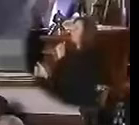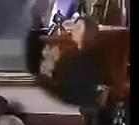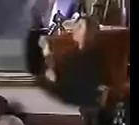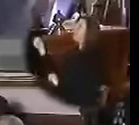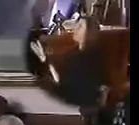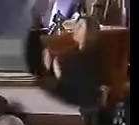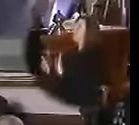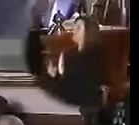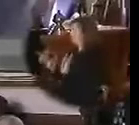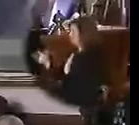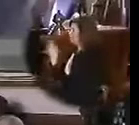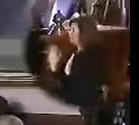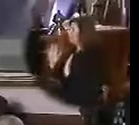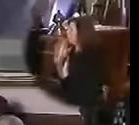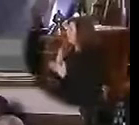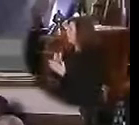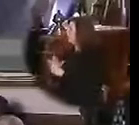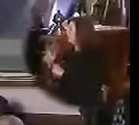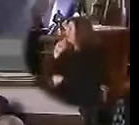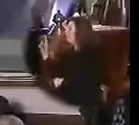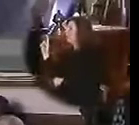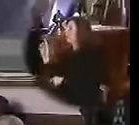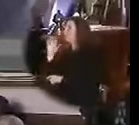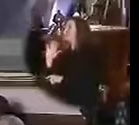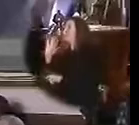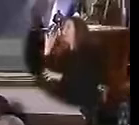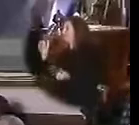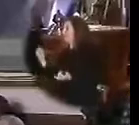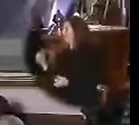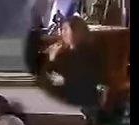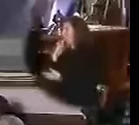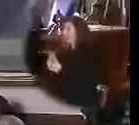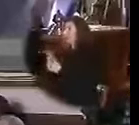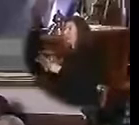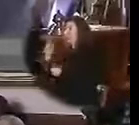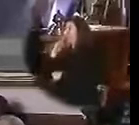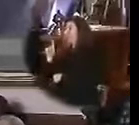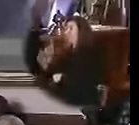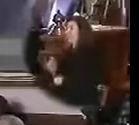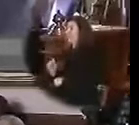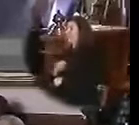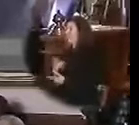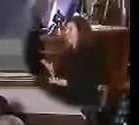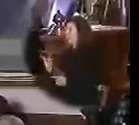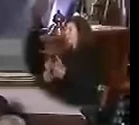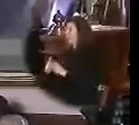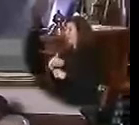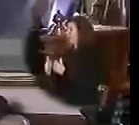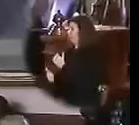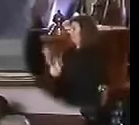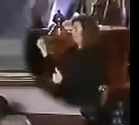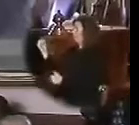good enough for Jefferson and Madison and Monroe? It's not good enough for the Texas Senate that we cannot have majority